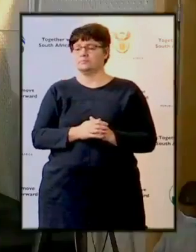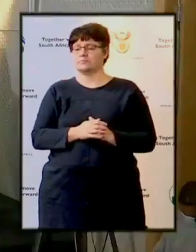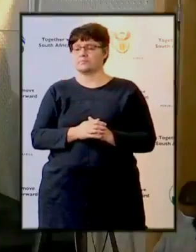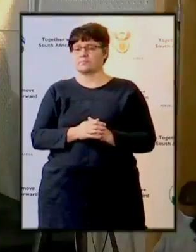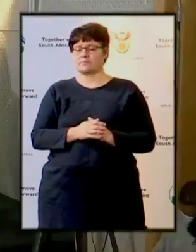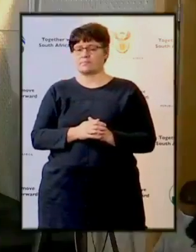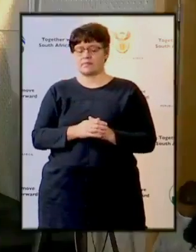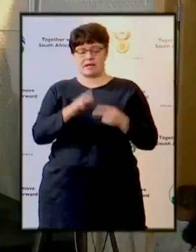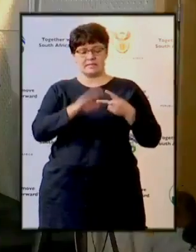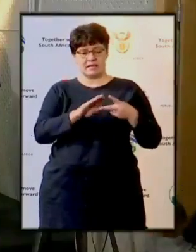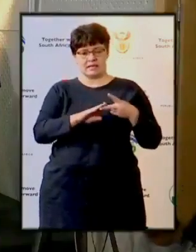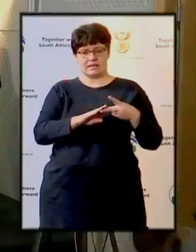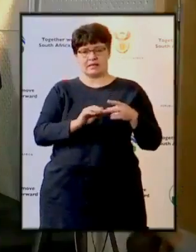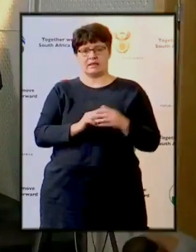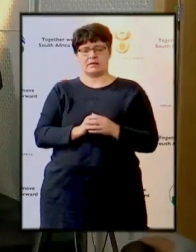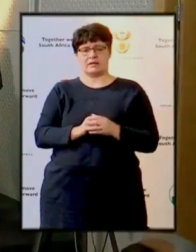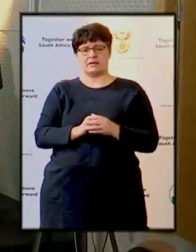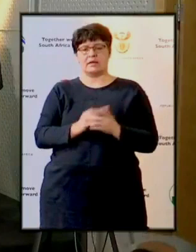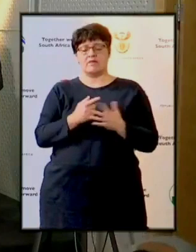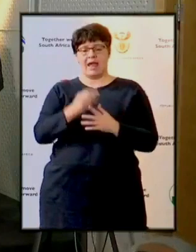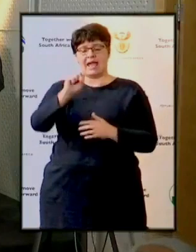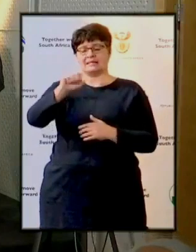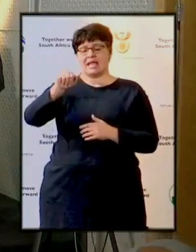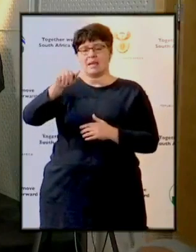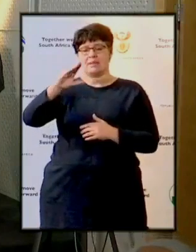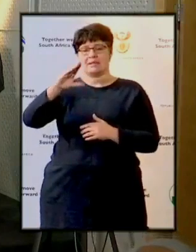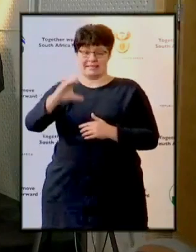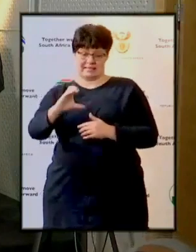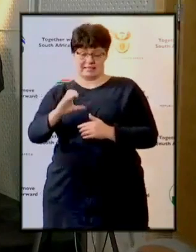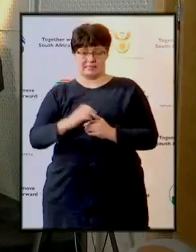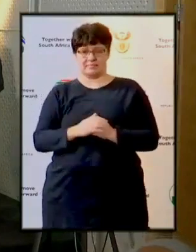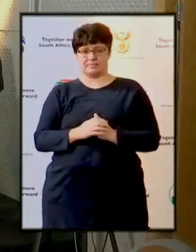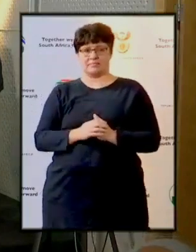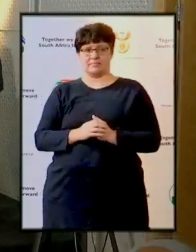The second caller is Mercedes from SABC. Mercedes, you're through.